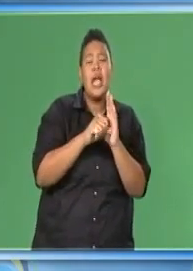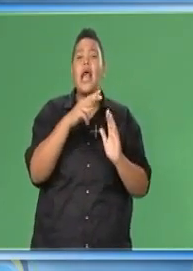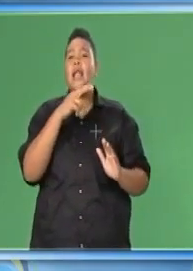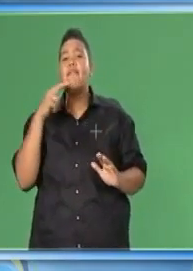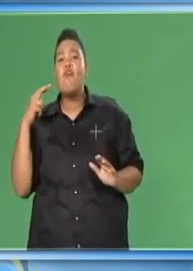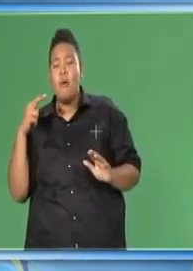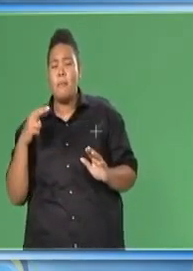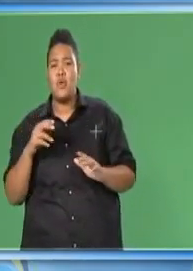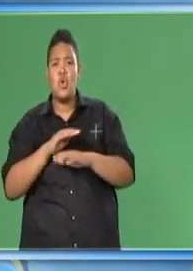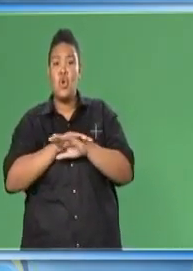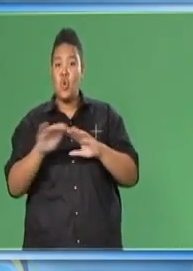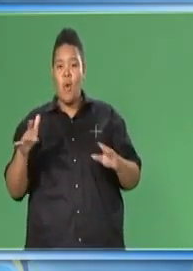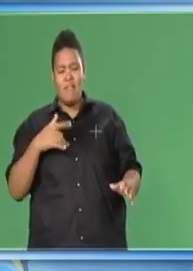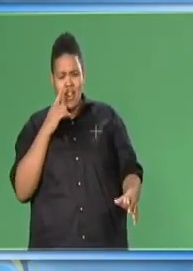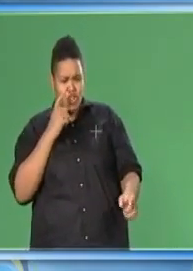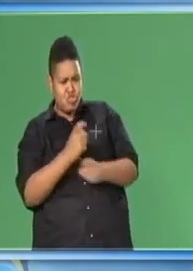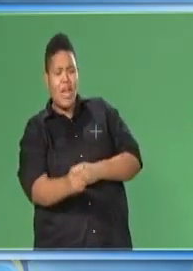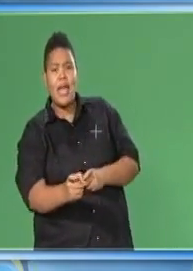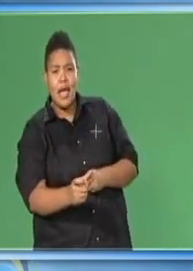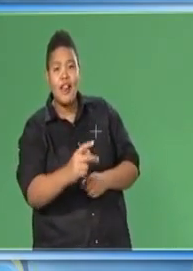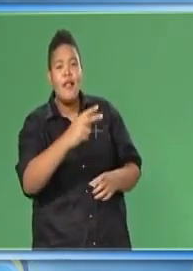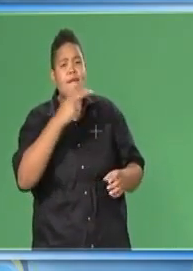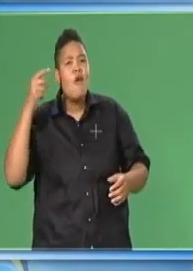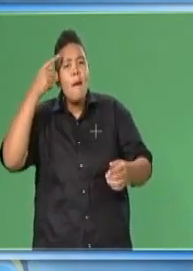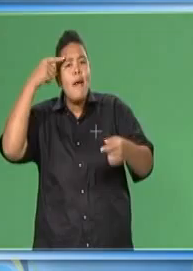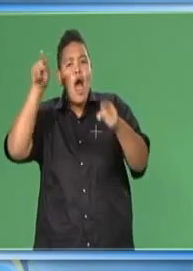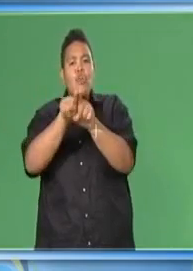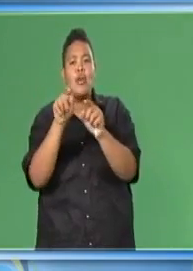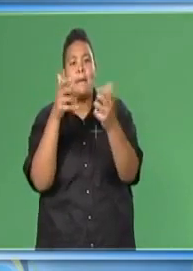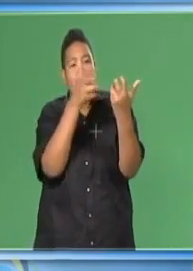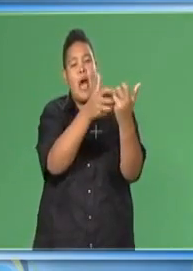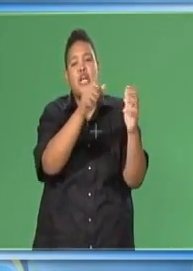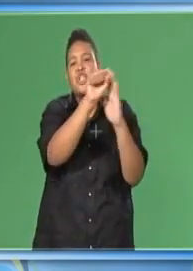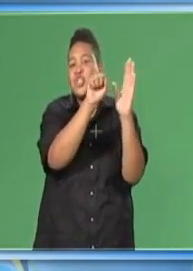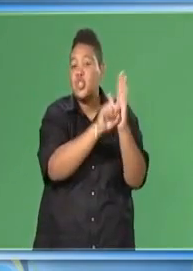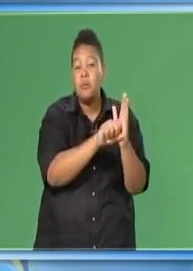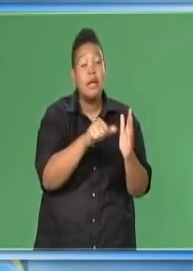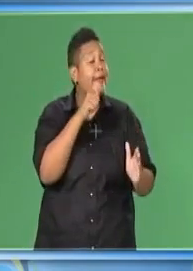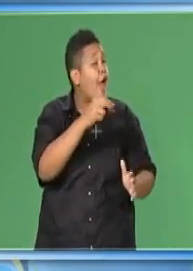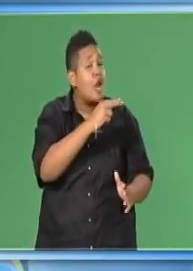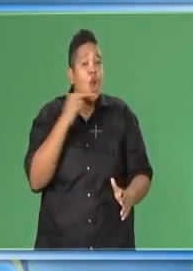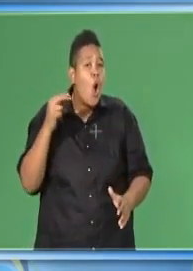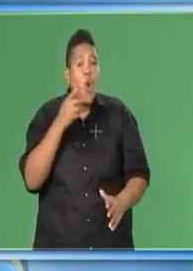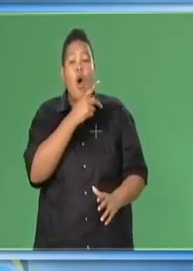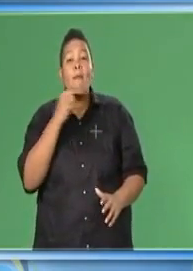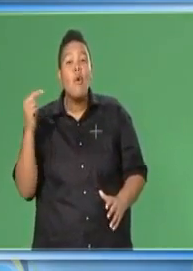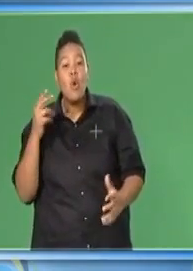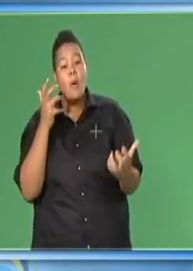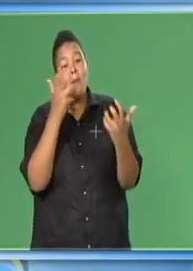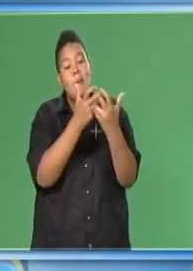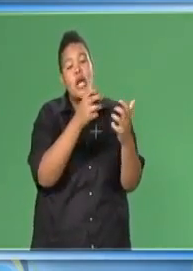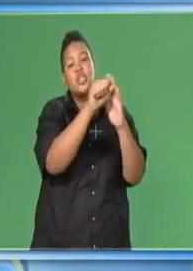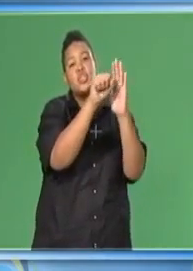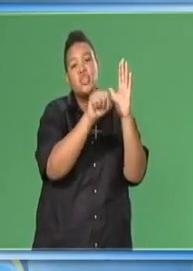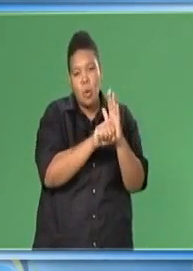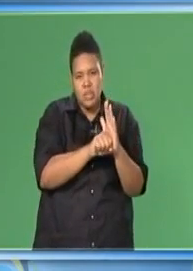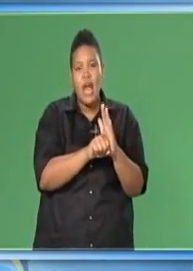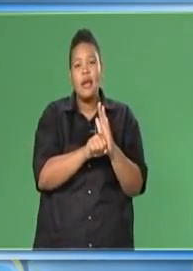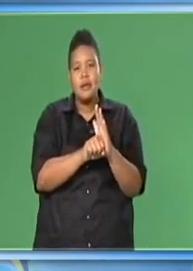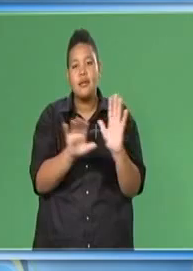something exists or tells us about something that is, which isn't likely to change. State of being verbs are